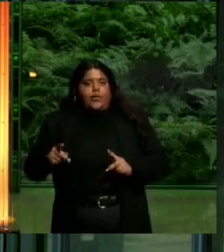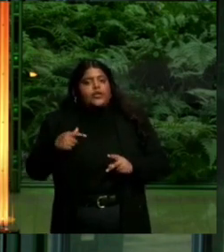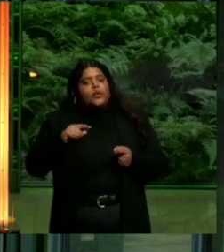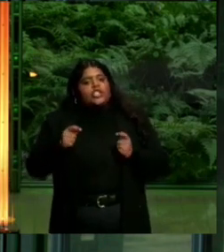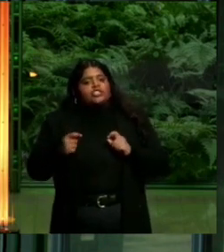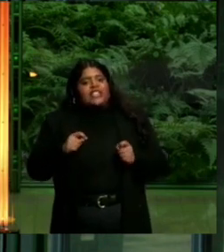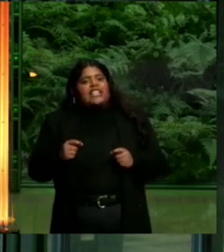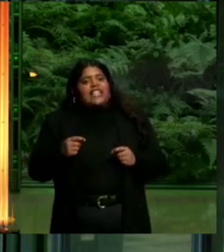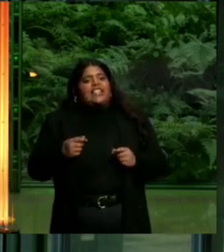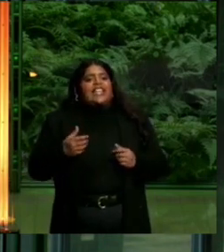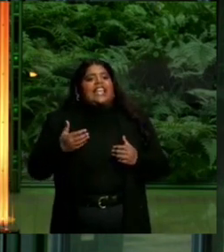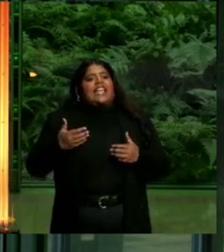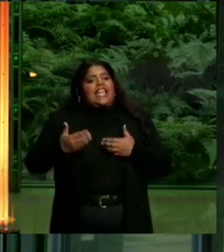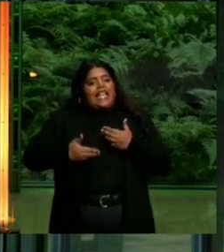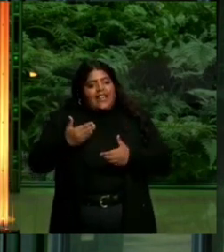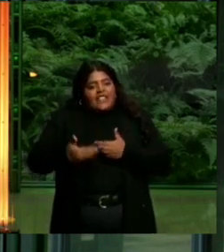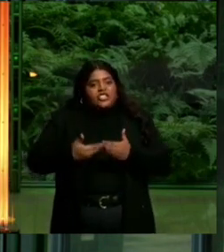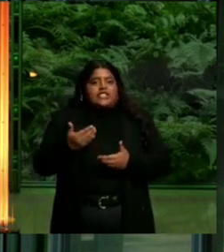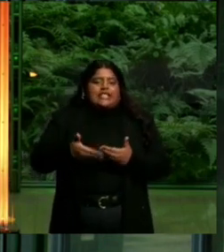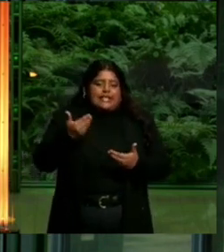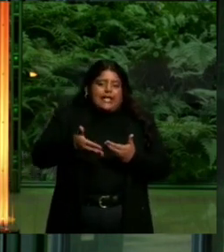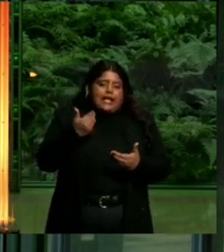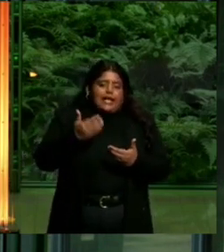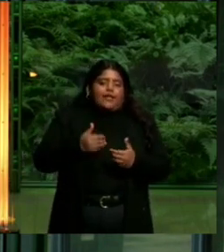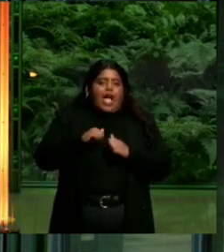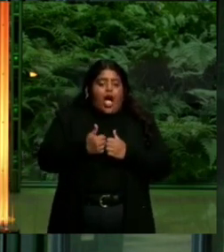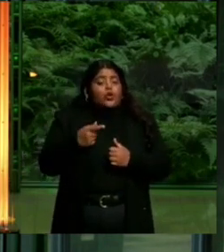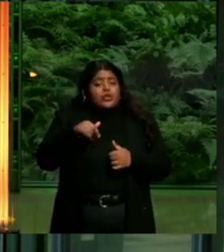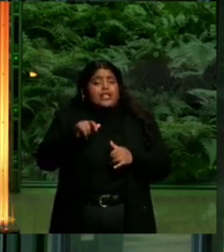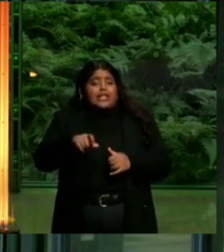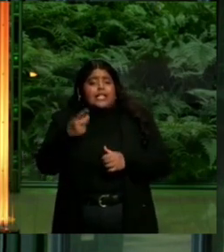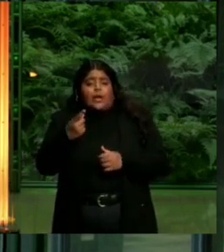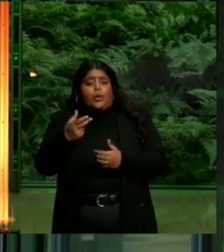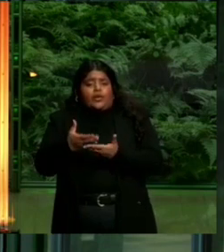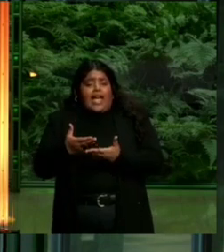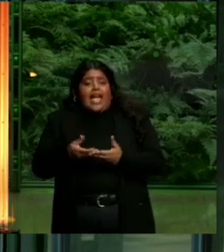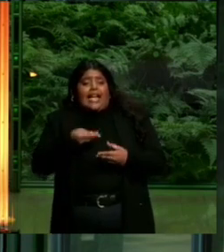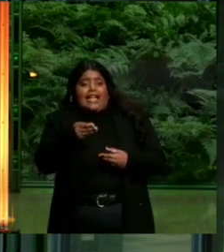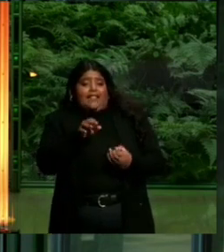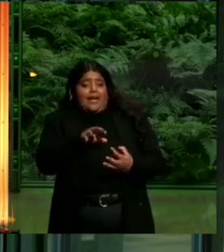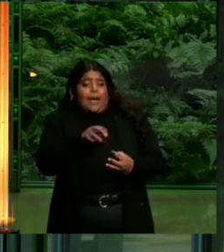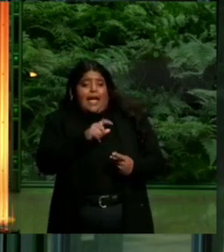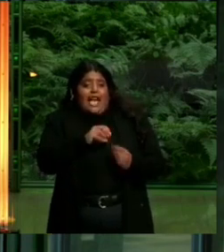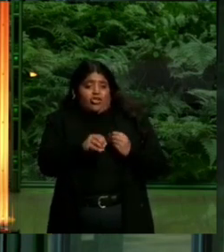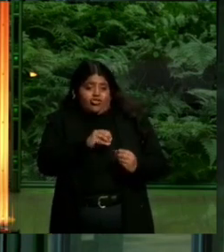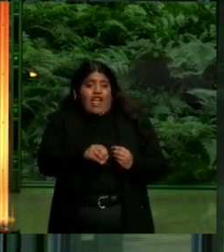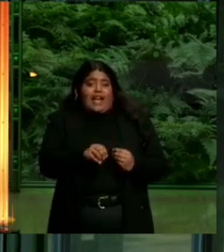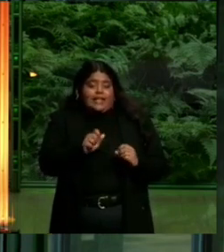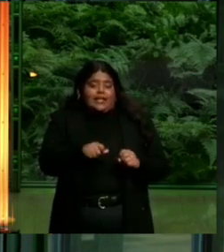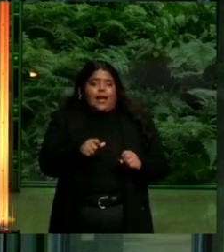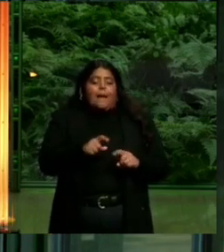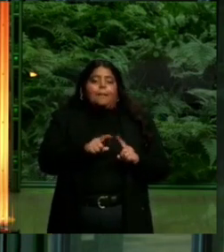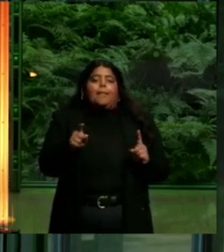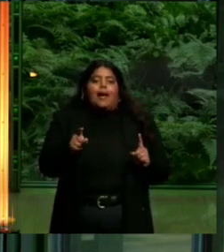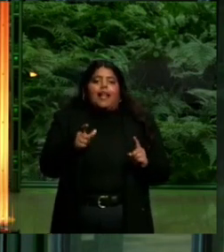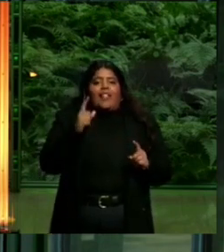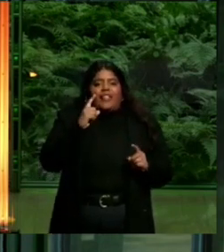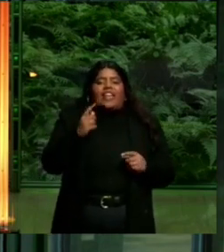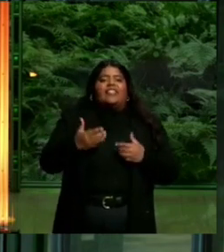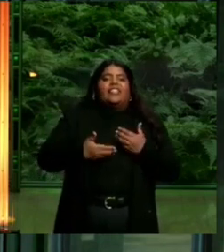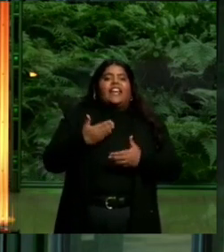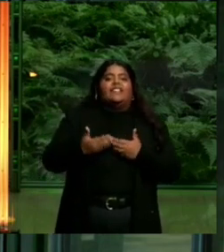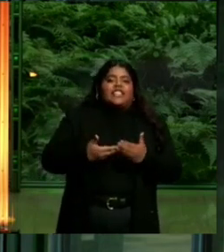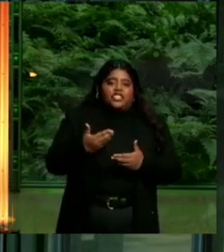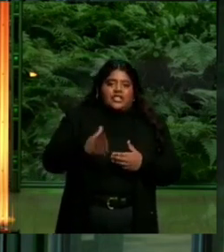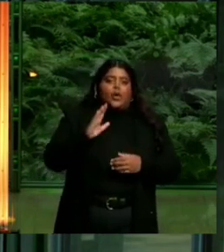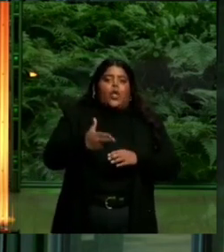changes the efficiency at which you still need somebody to verify, right? And then give it feedback to correct it. But I think the efficiency of that is